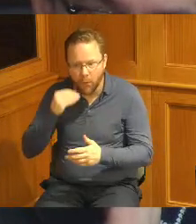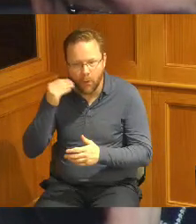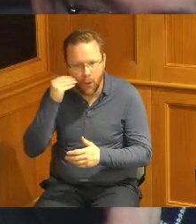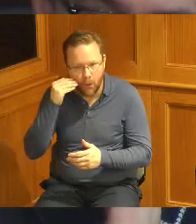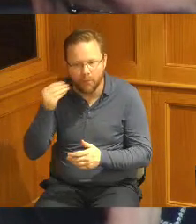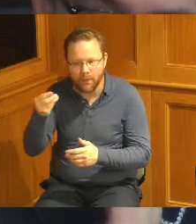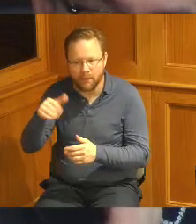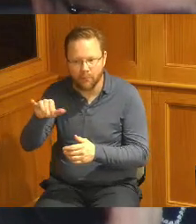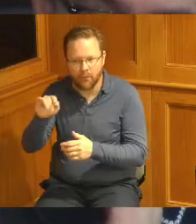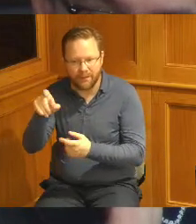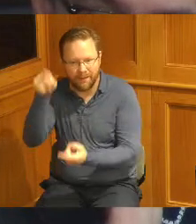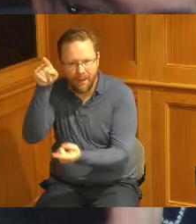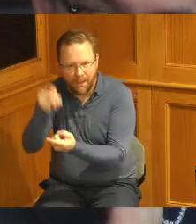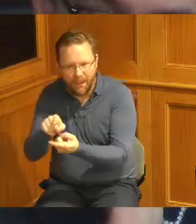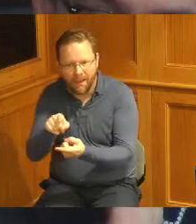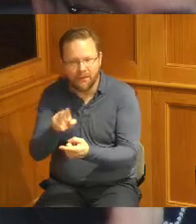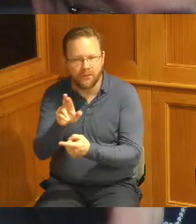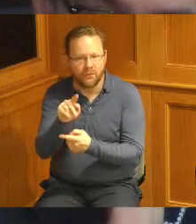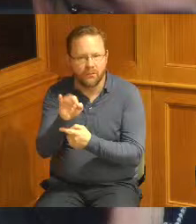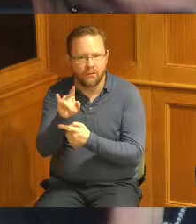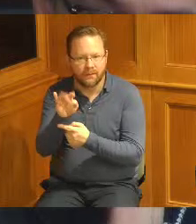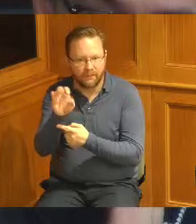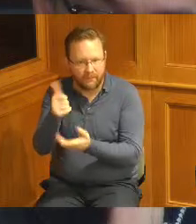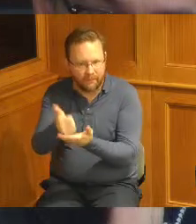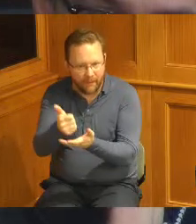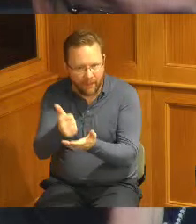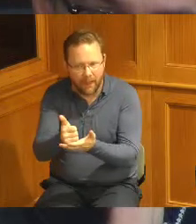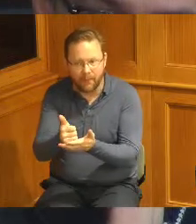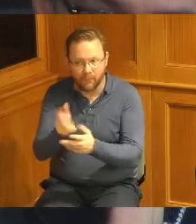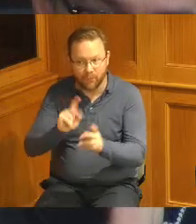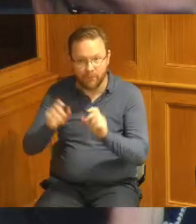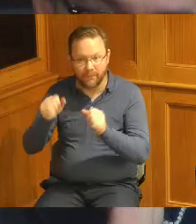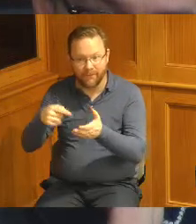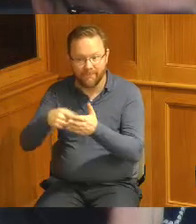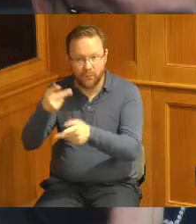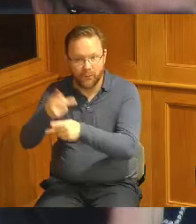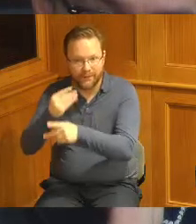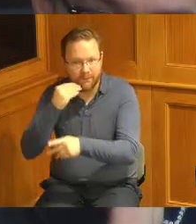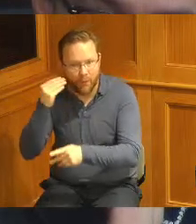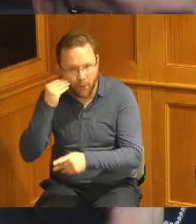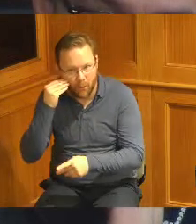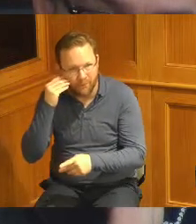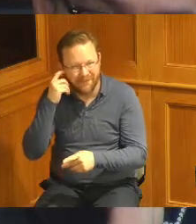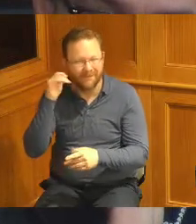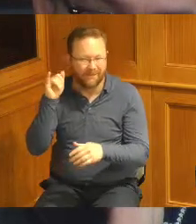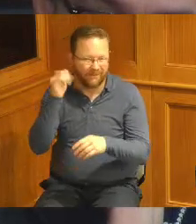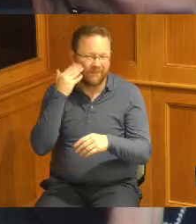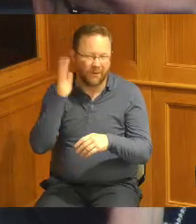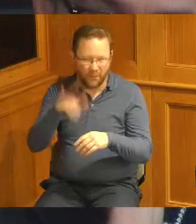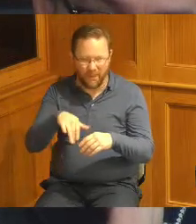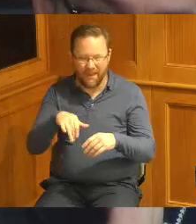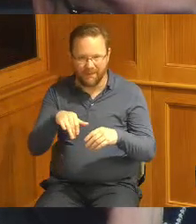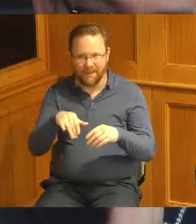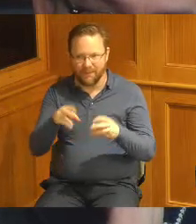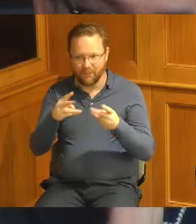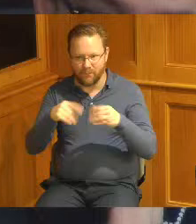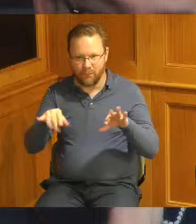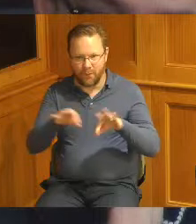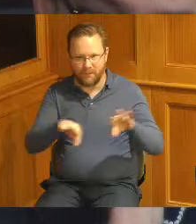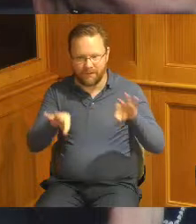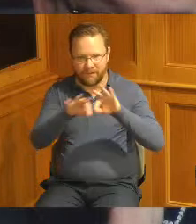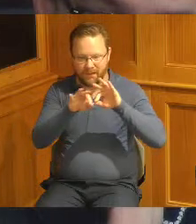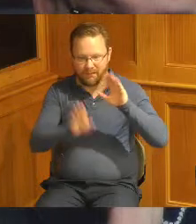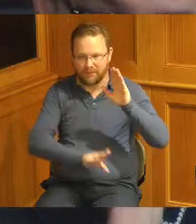relief, trying to make sure that people can afford to stay in their homes, given some of the reevaluations that have happened. So on this